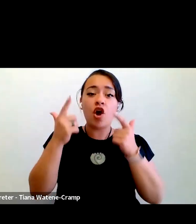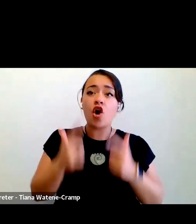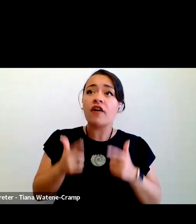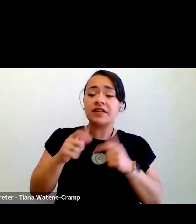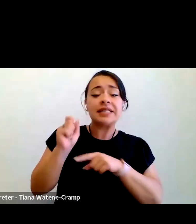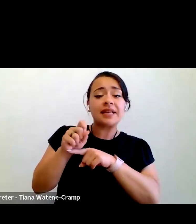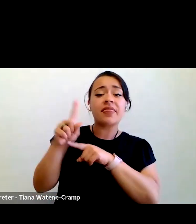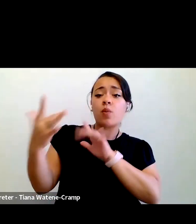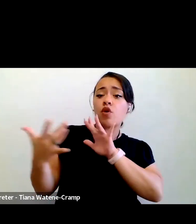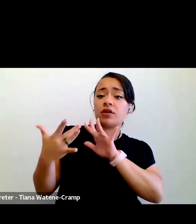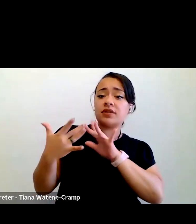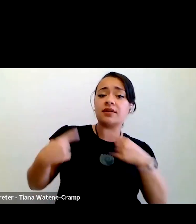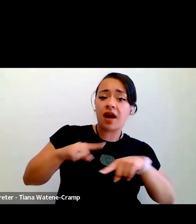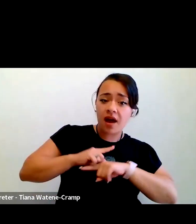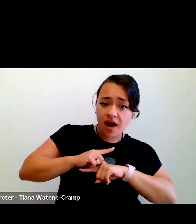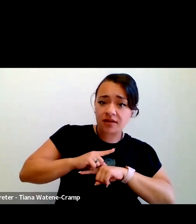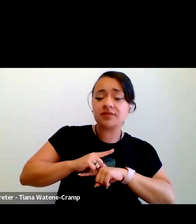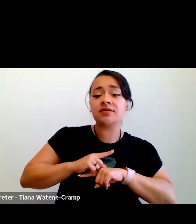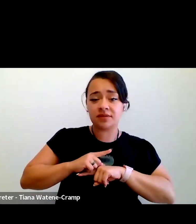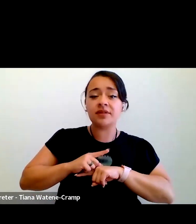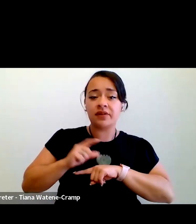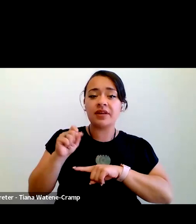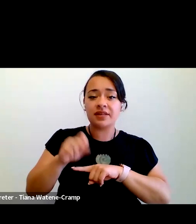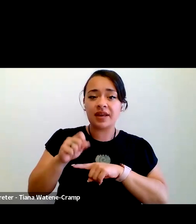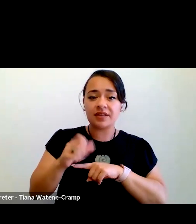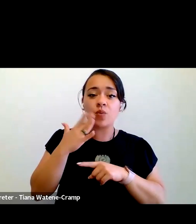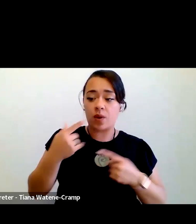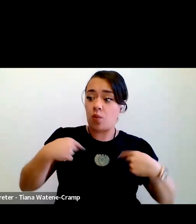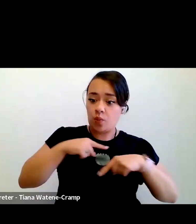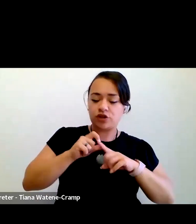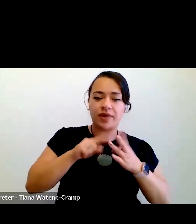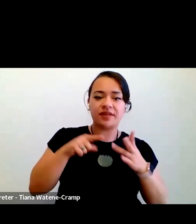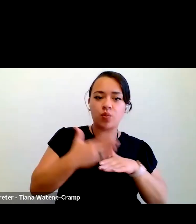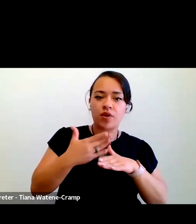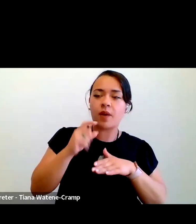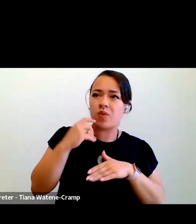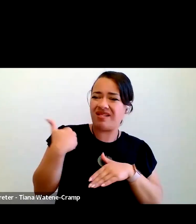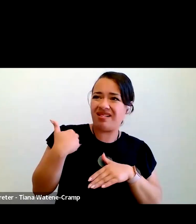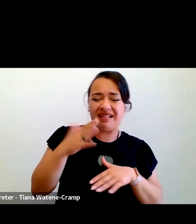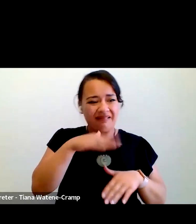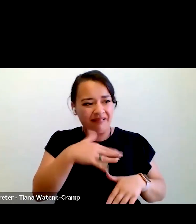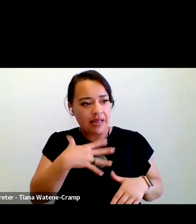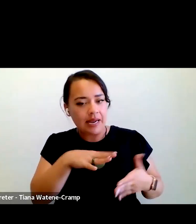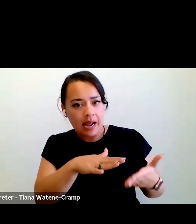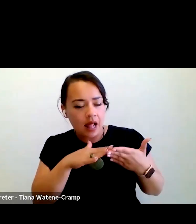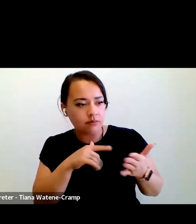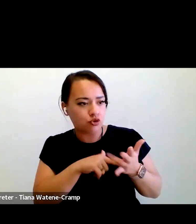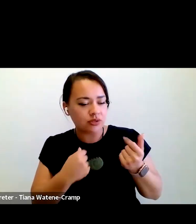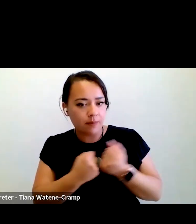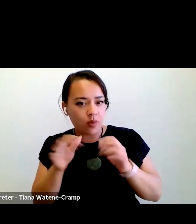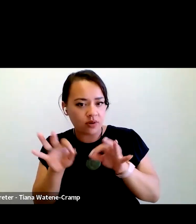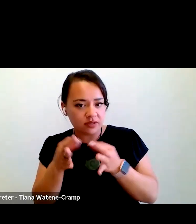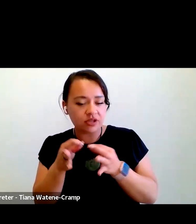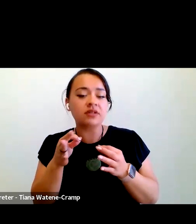to myself and my colleague Genevieve at Garawa. When we're doing this work, they say, hey, we need your support to help our organisation. And what we know,